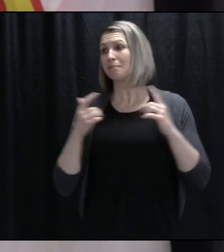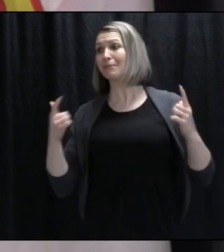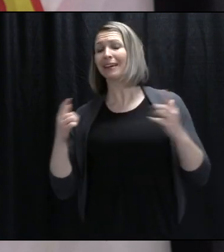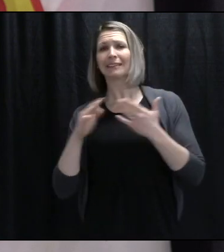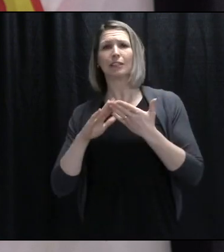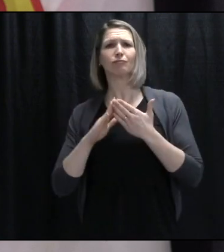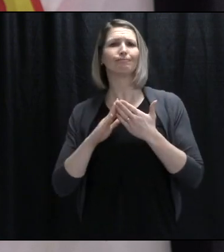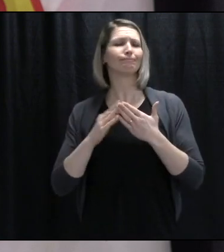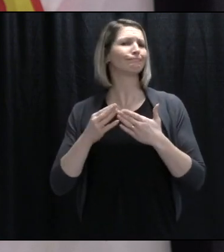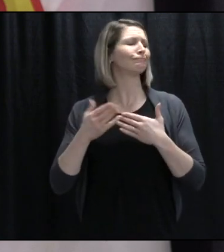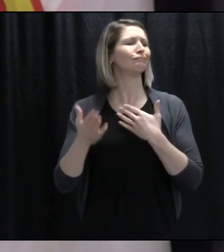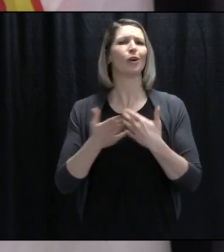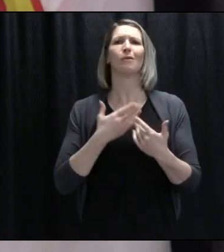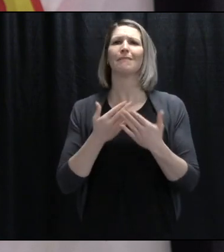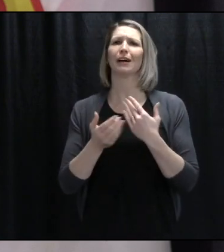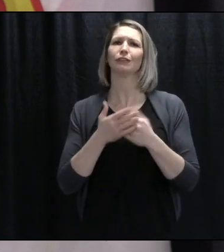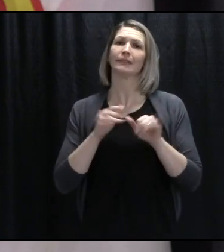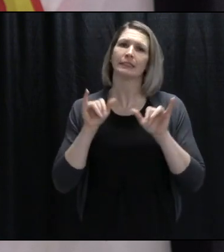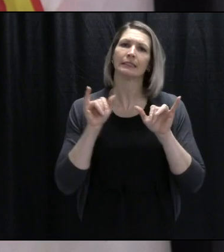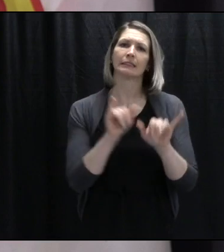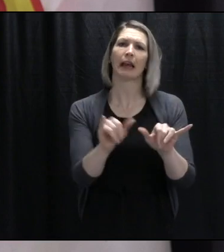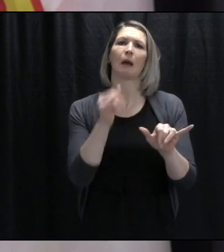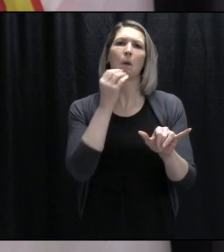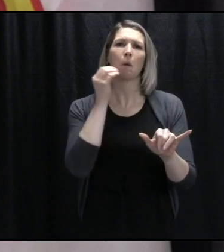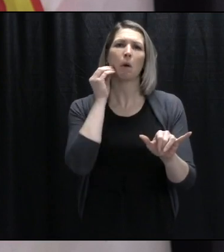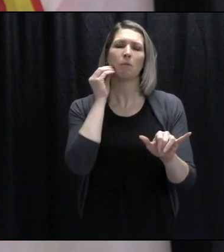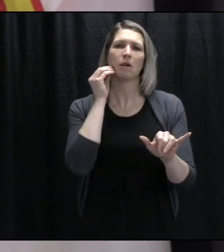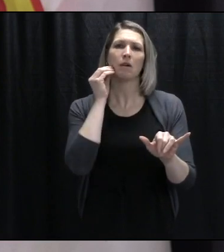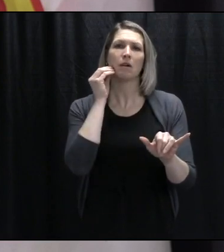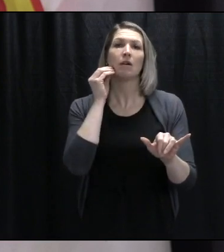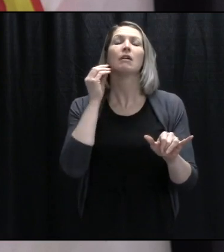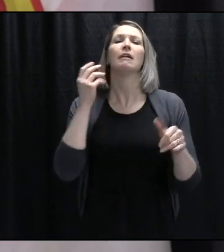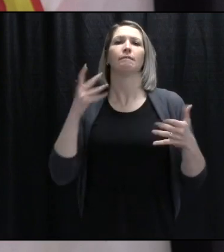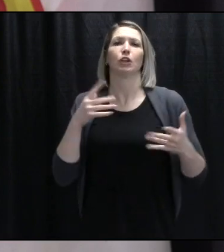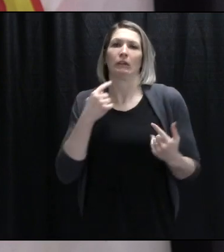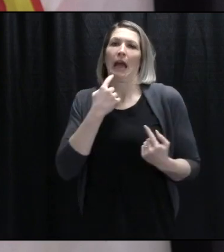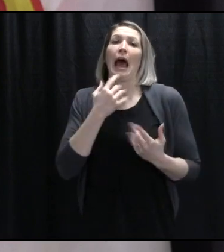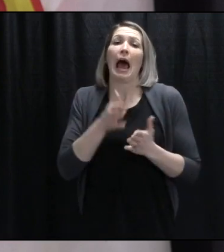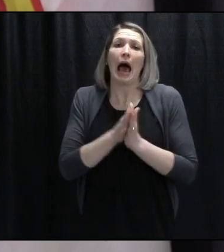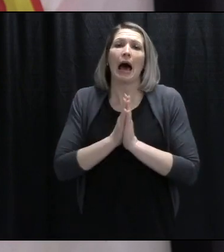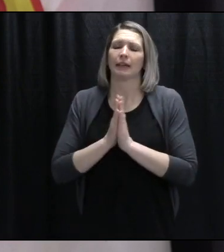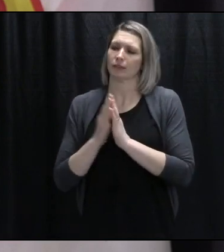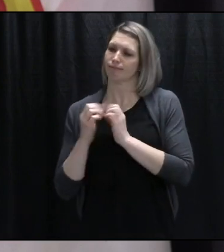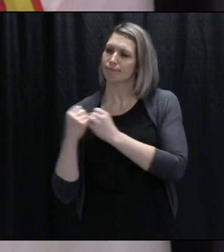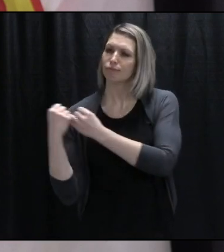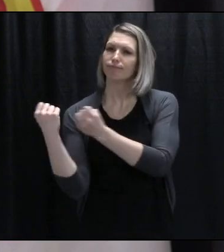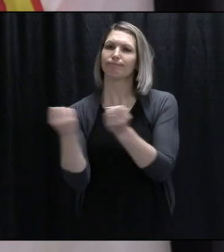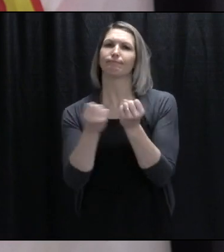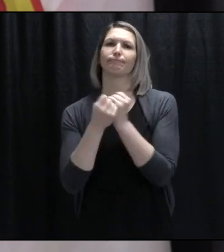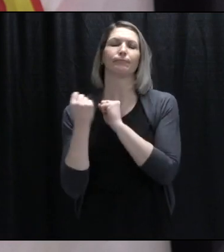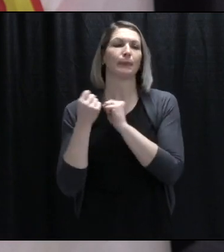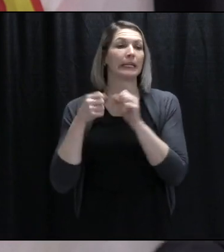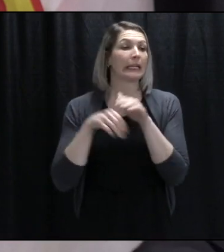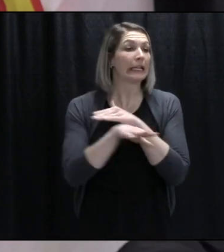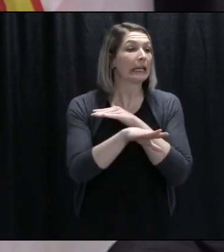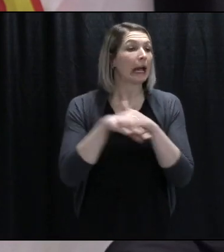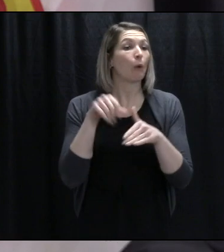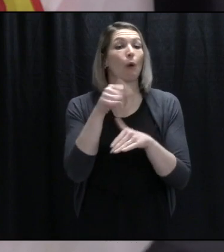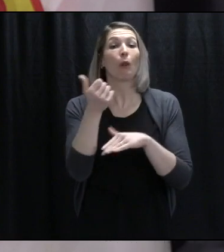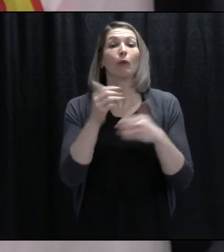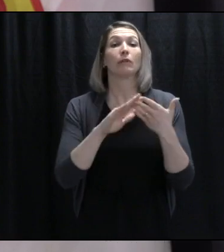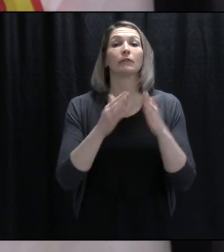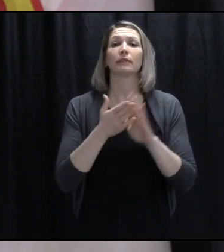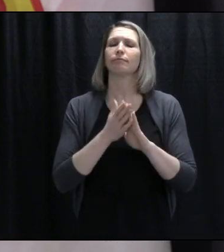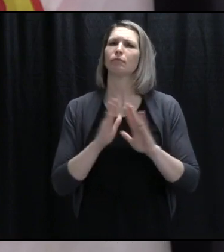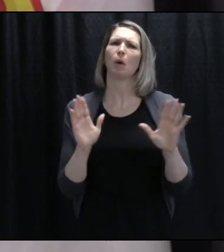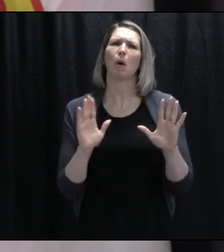about traveling within the province. The decisions of Dr. Fitzgerald is making, they're based on evidence, science, and professional